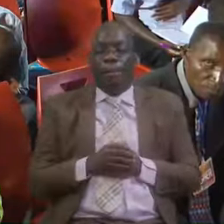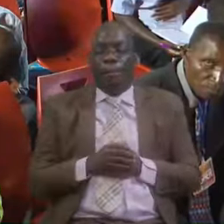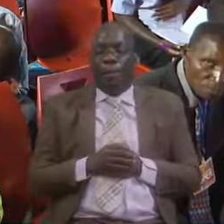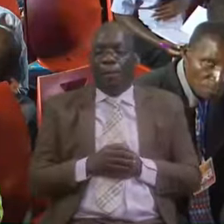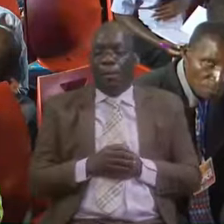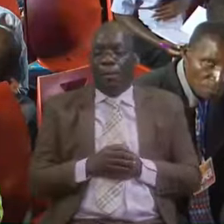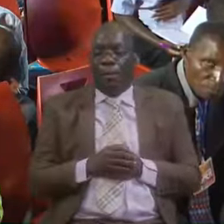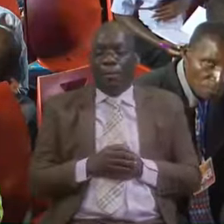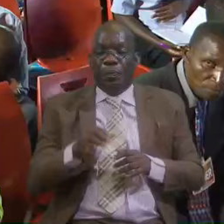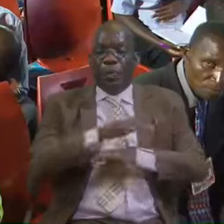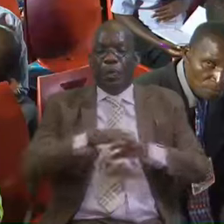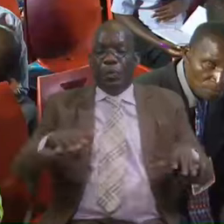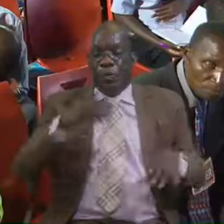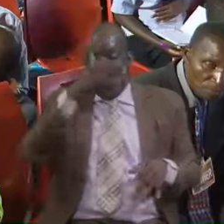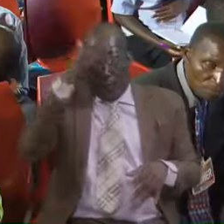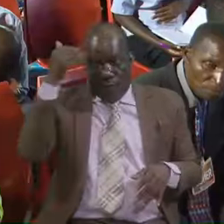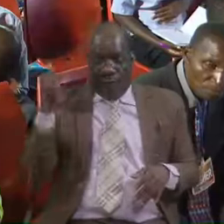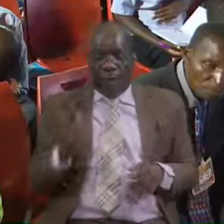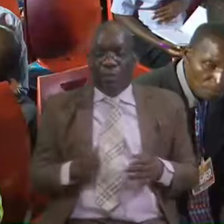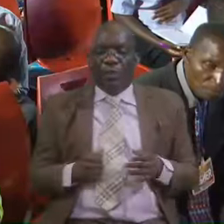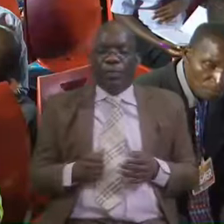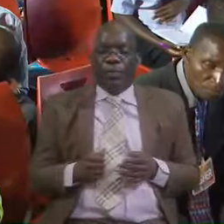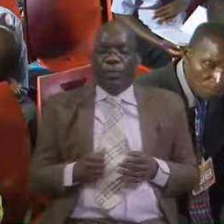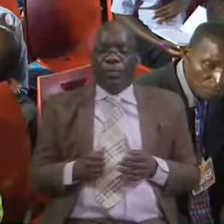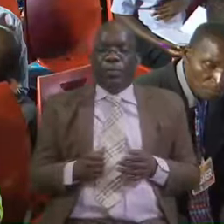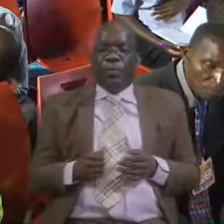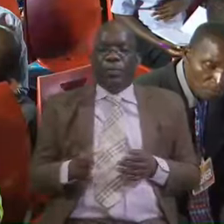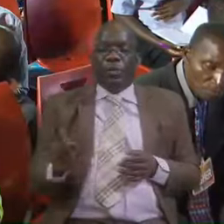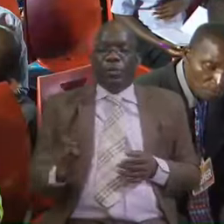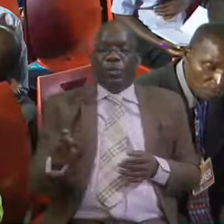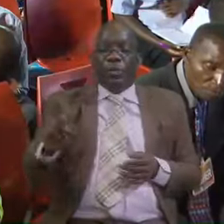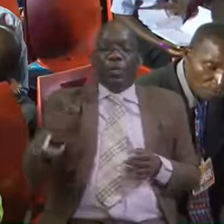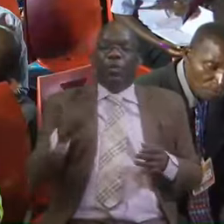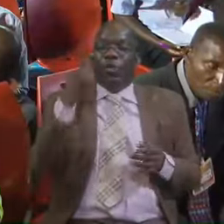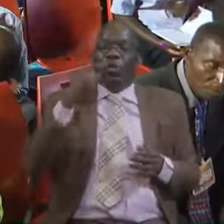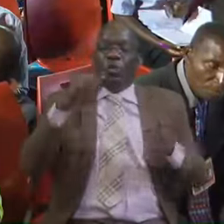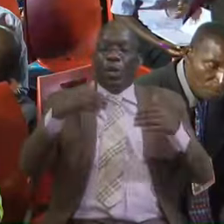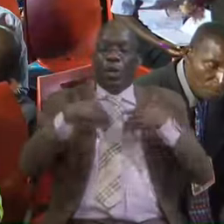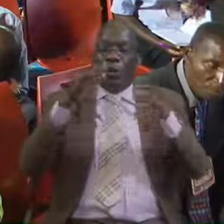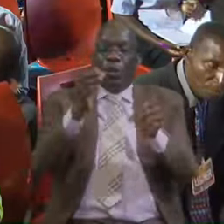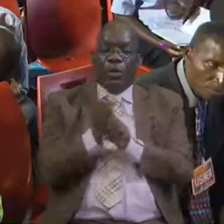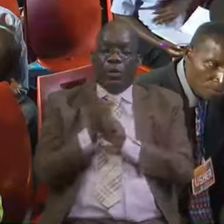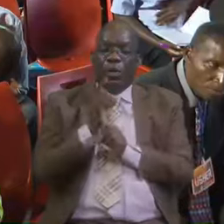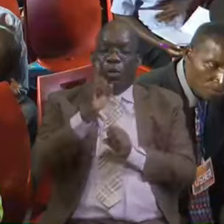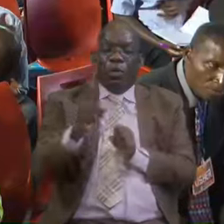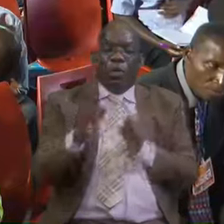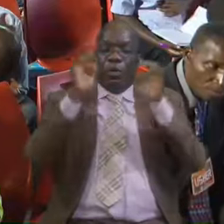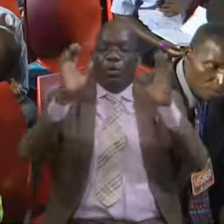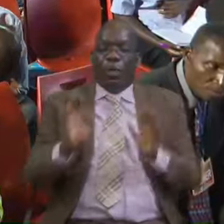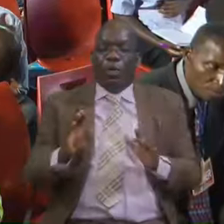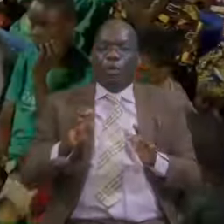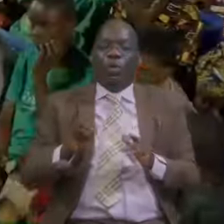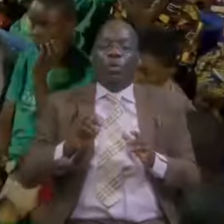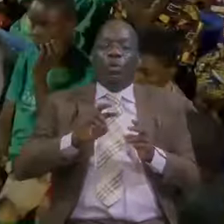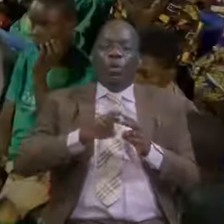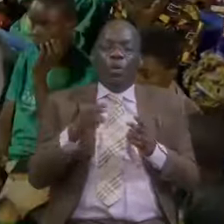And don't forget those who have received one miracle or the other. You please share your